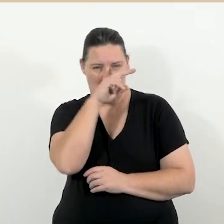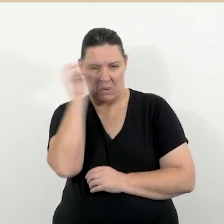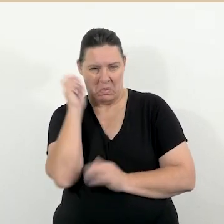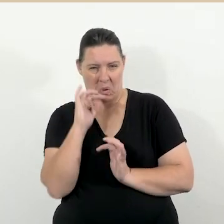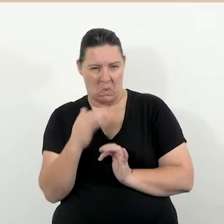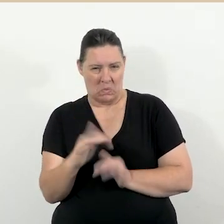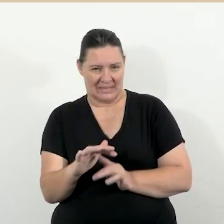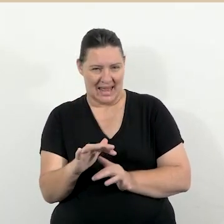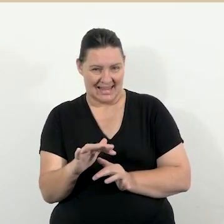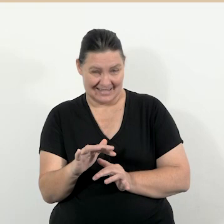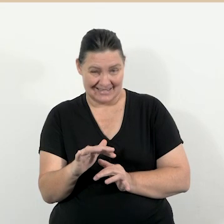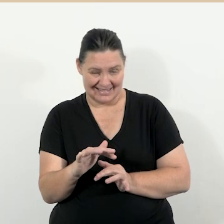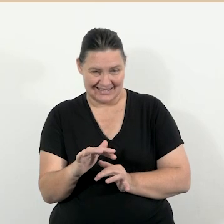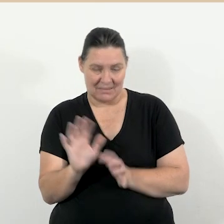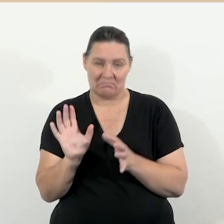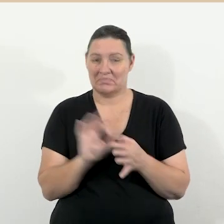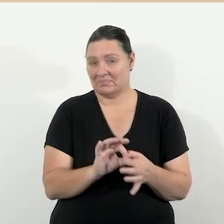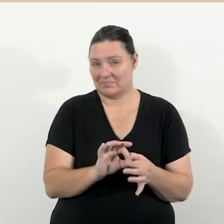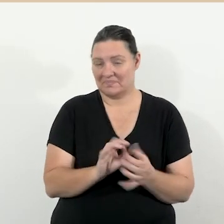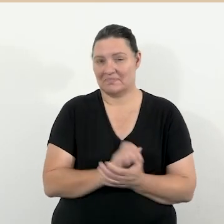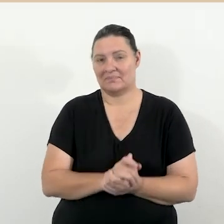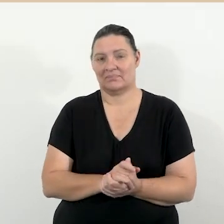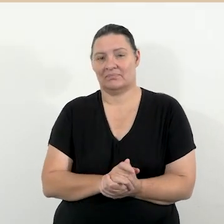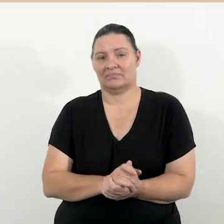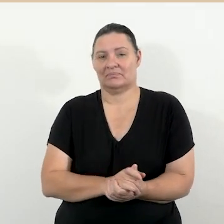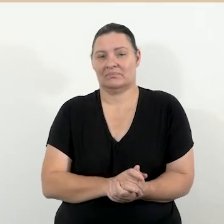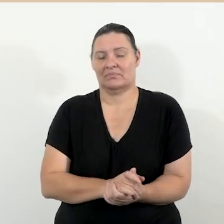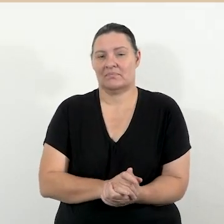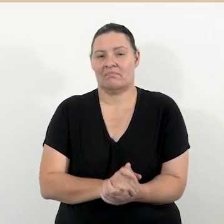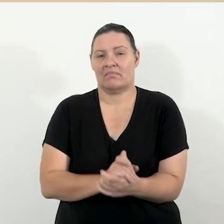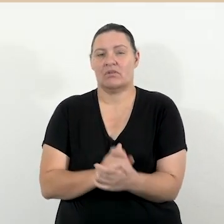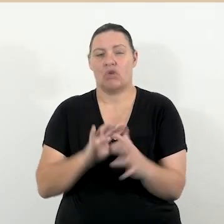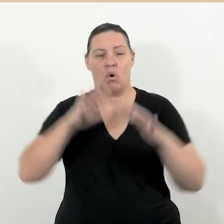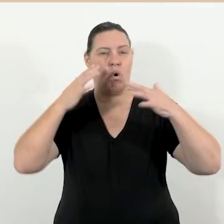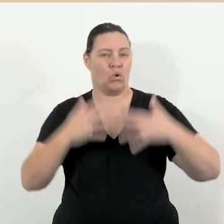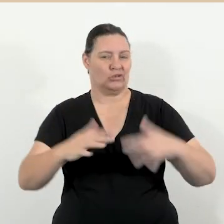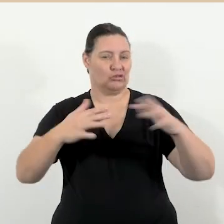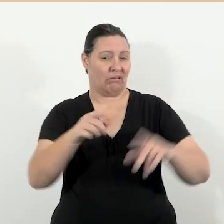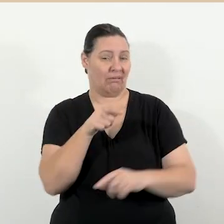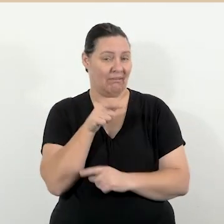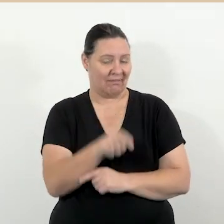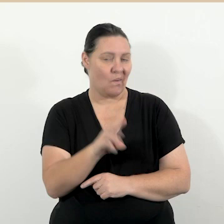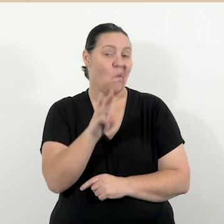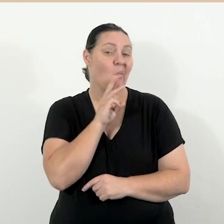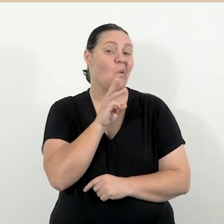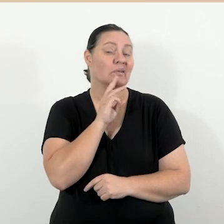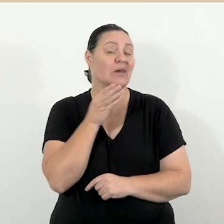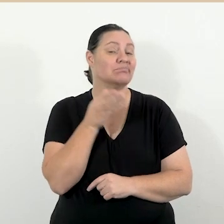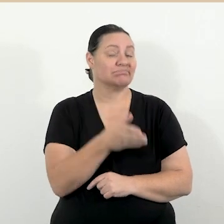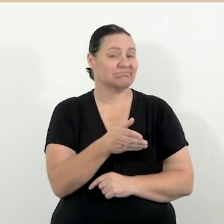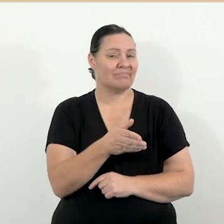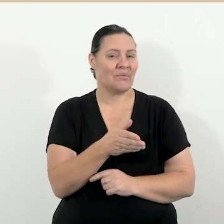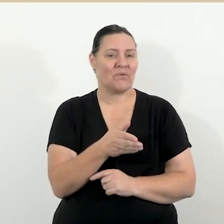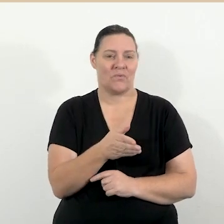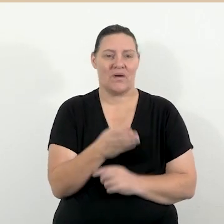there, and we know the blue color is associated with the water from the ocean. So where there is water, okay, this